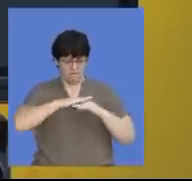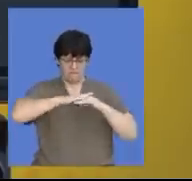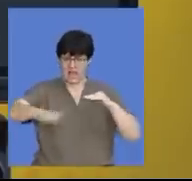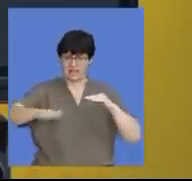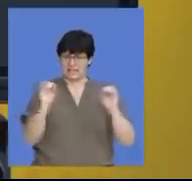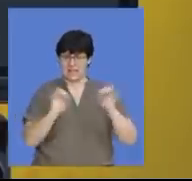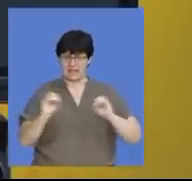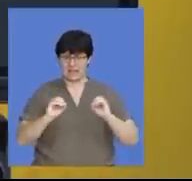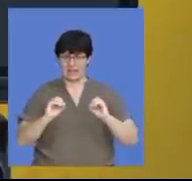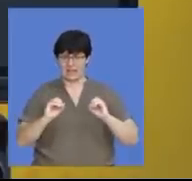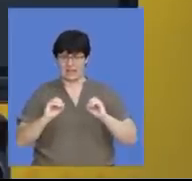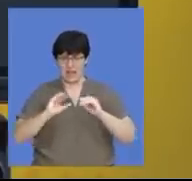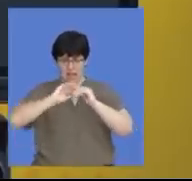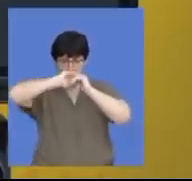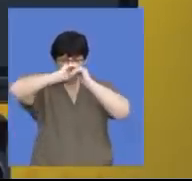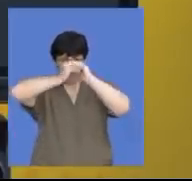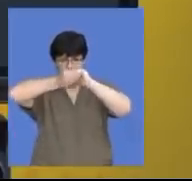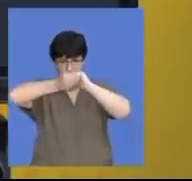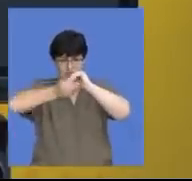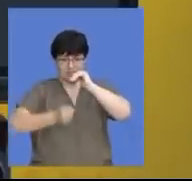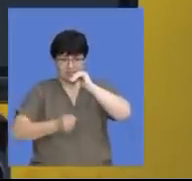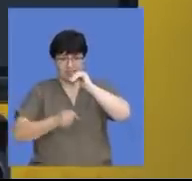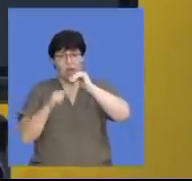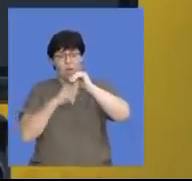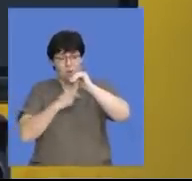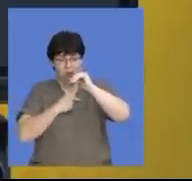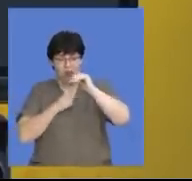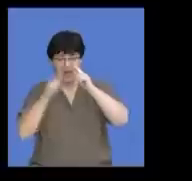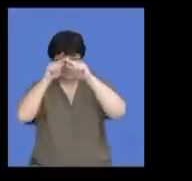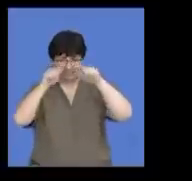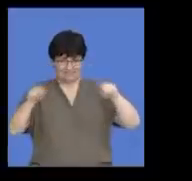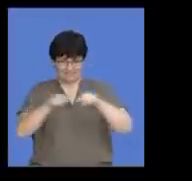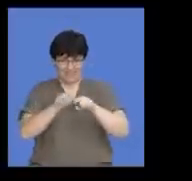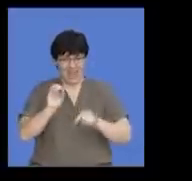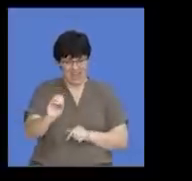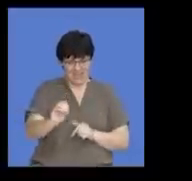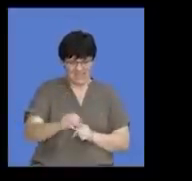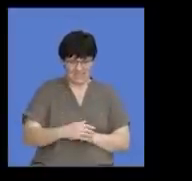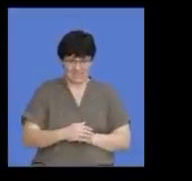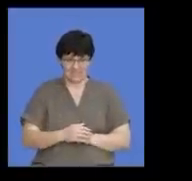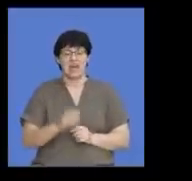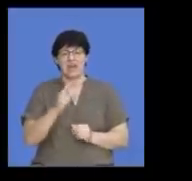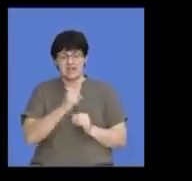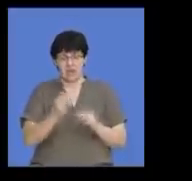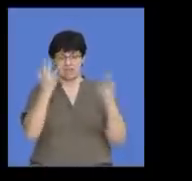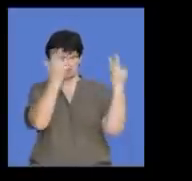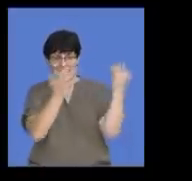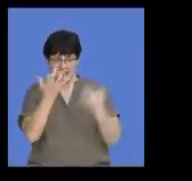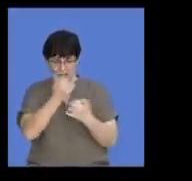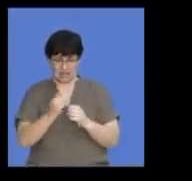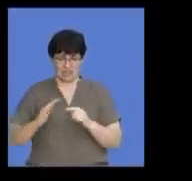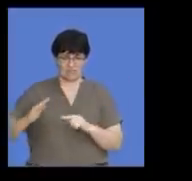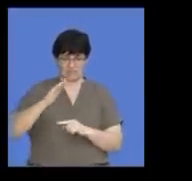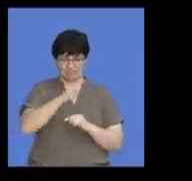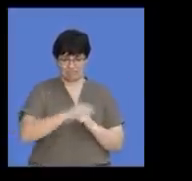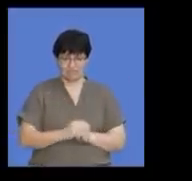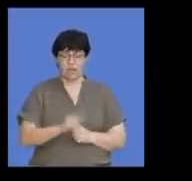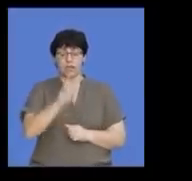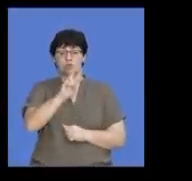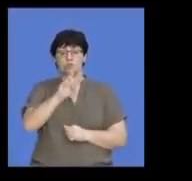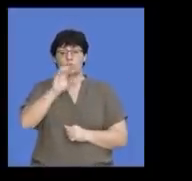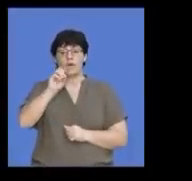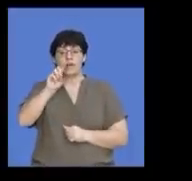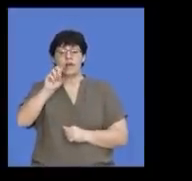flat. It is rounded at the top because of its trig beacon. Let's get into a gradient calculation. In the